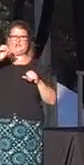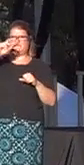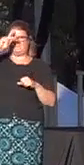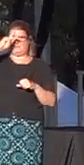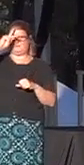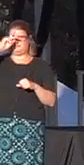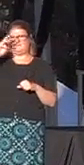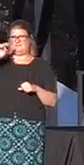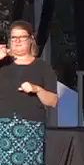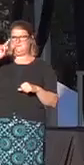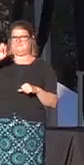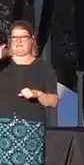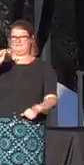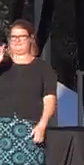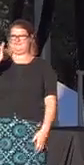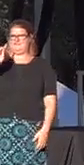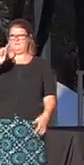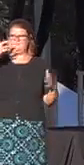CEO, Mike D.